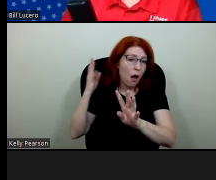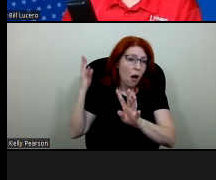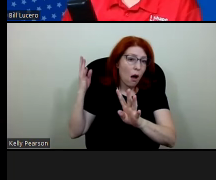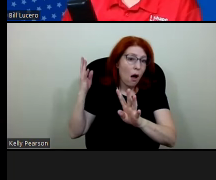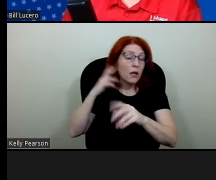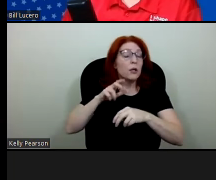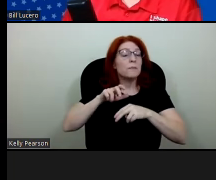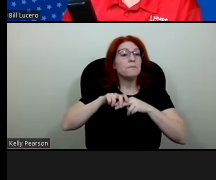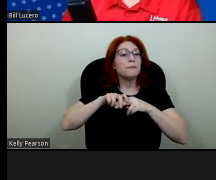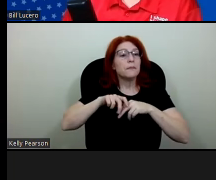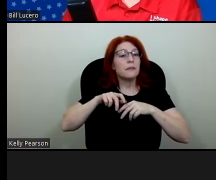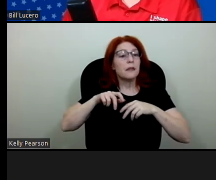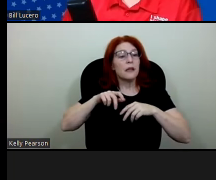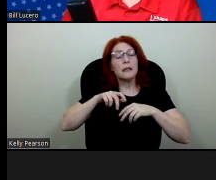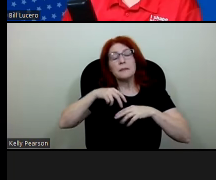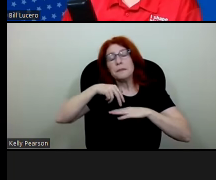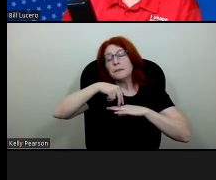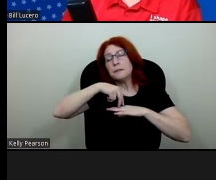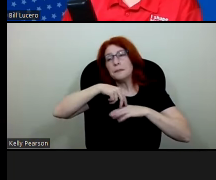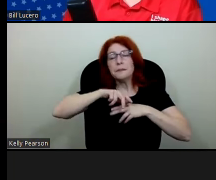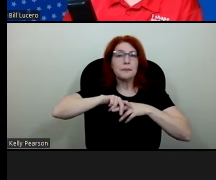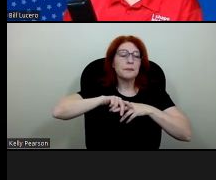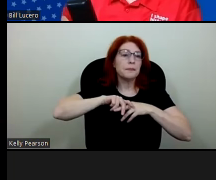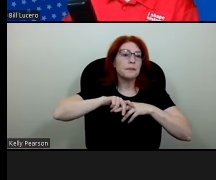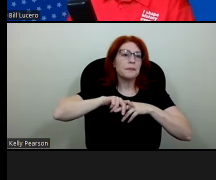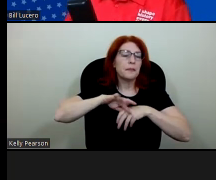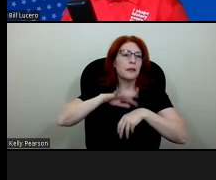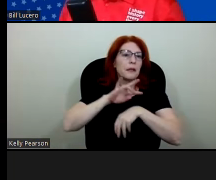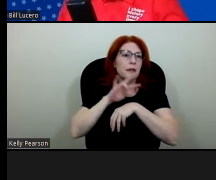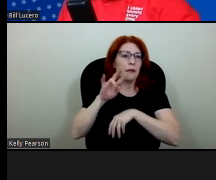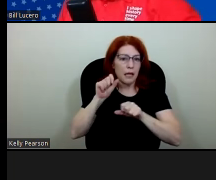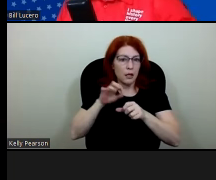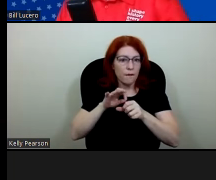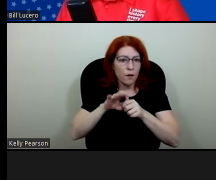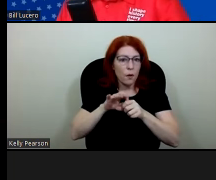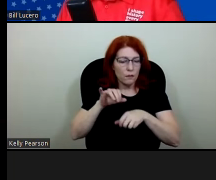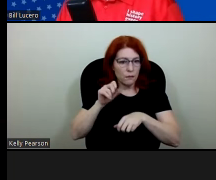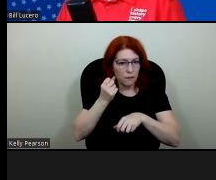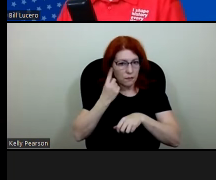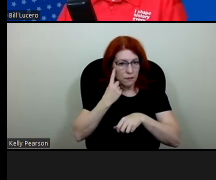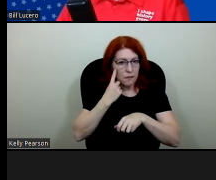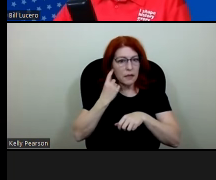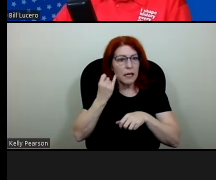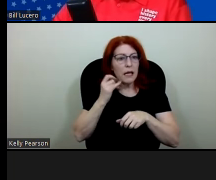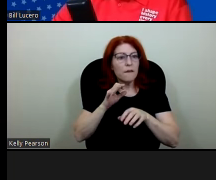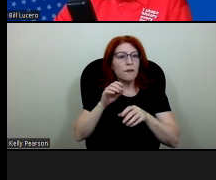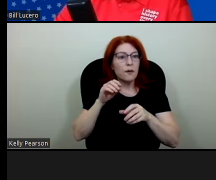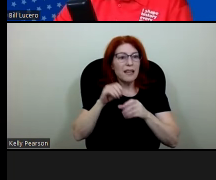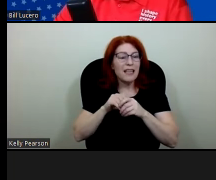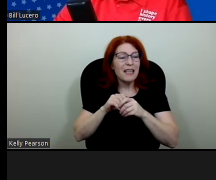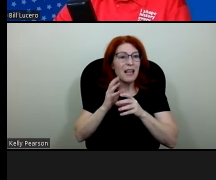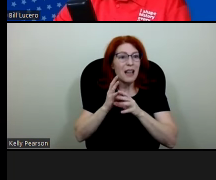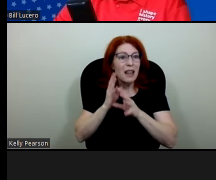in line and 7 o'clock come, can you vote? The answer is yes, as long as you are in line